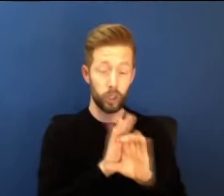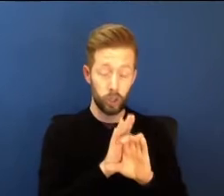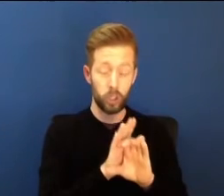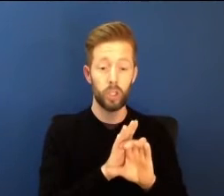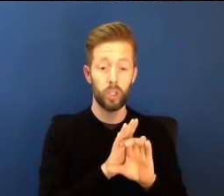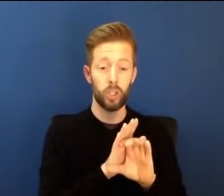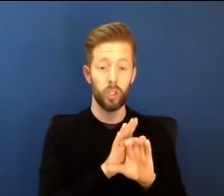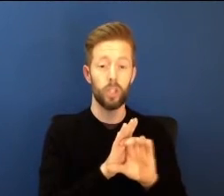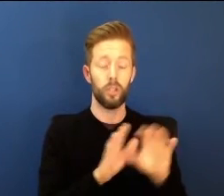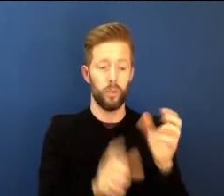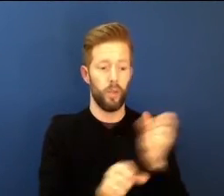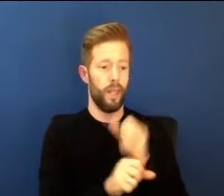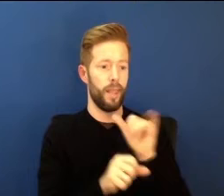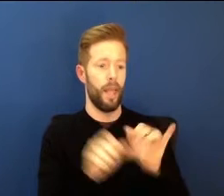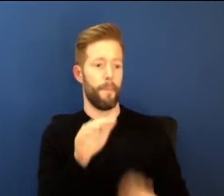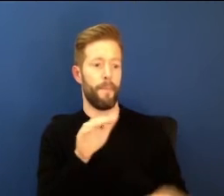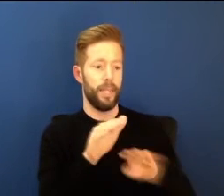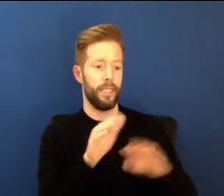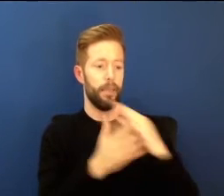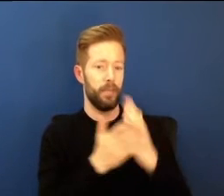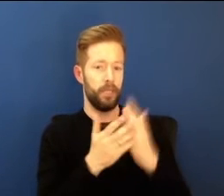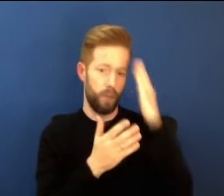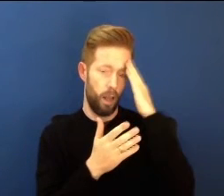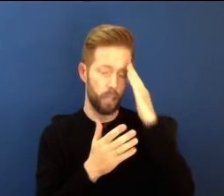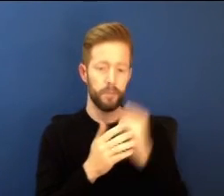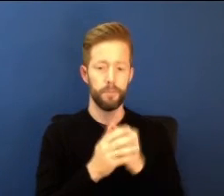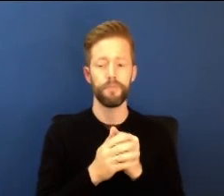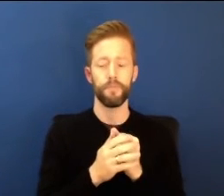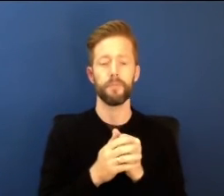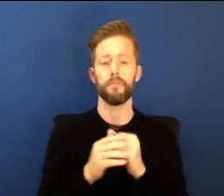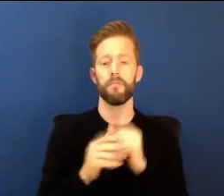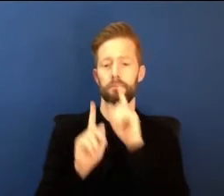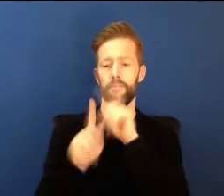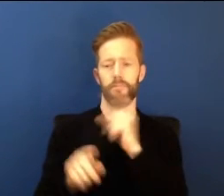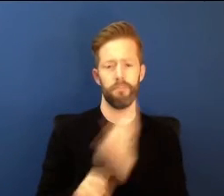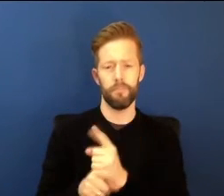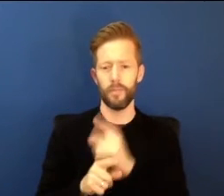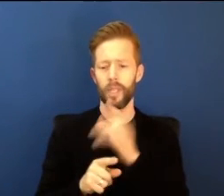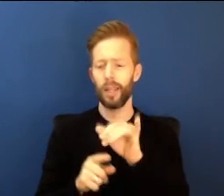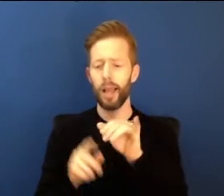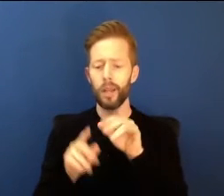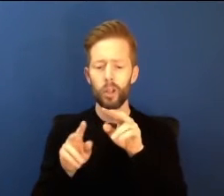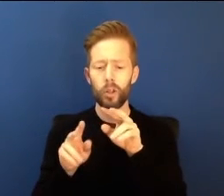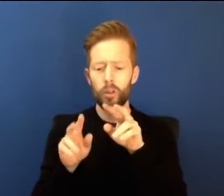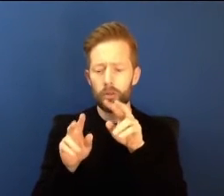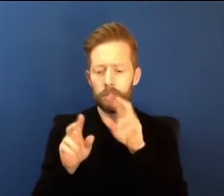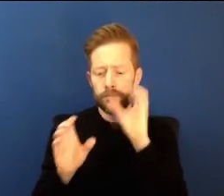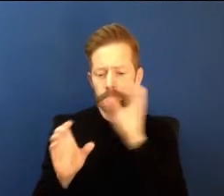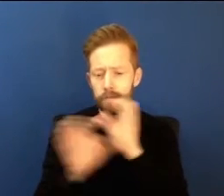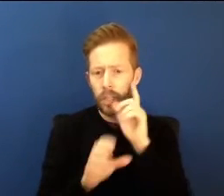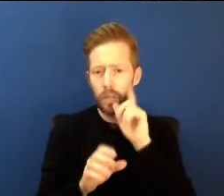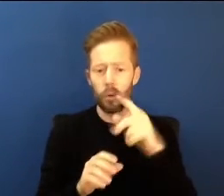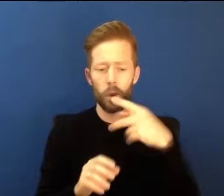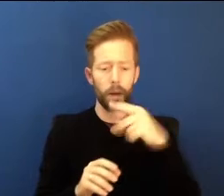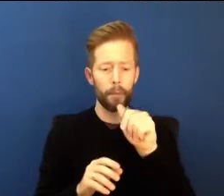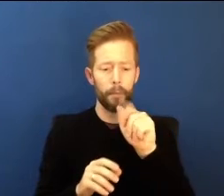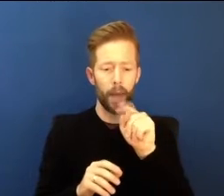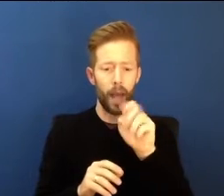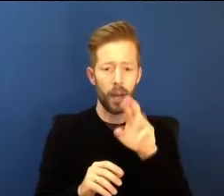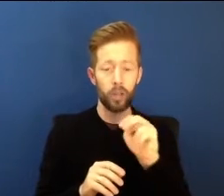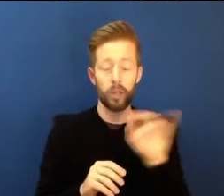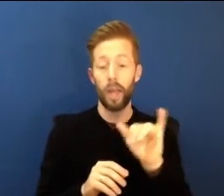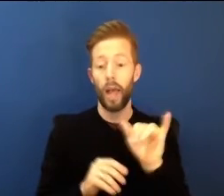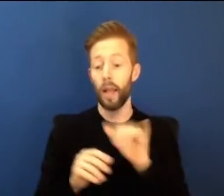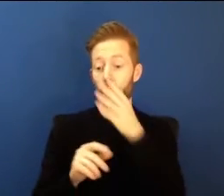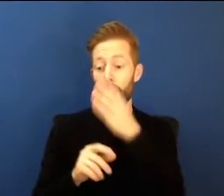get that little basic piece of knowledge. Right, looking for patterns with toddlers when they're playing with their blocks, and let's put